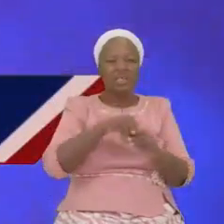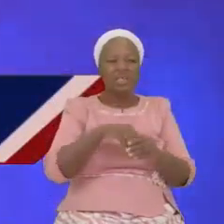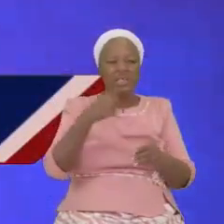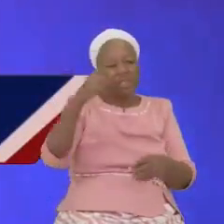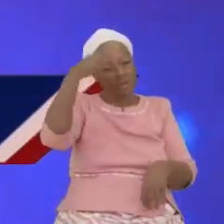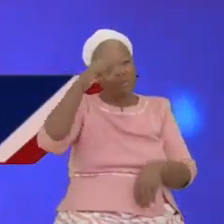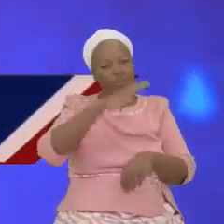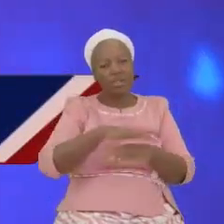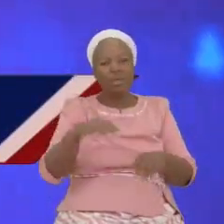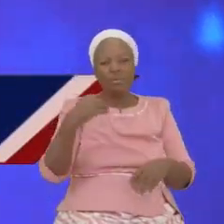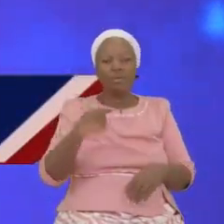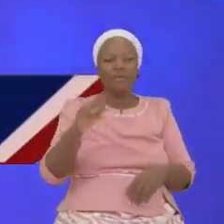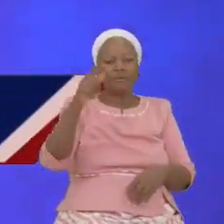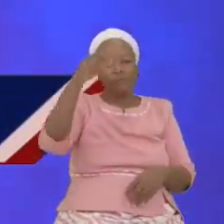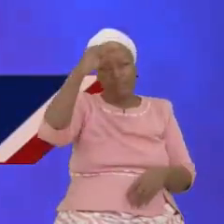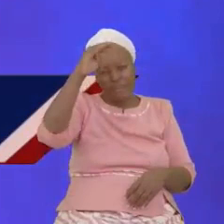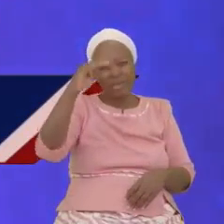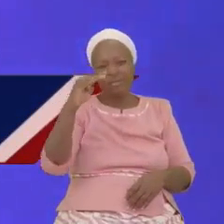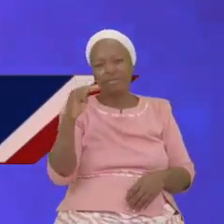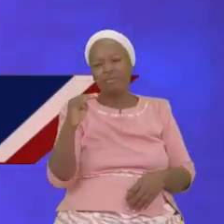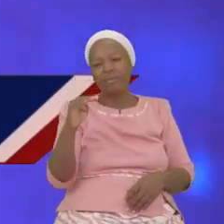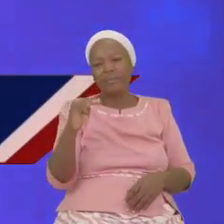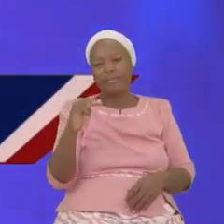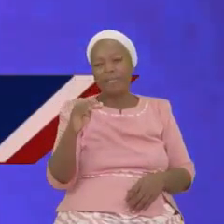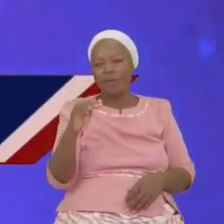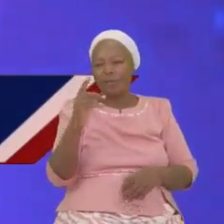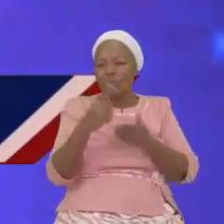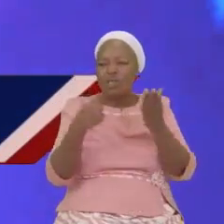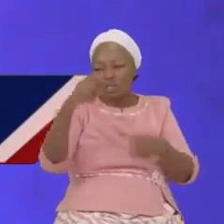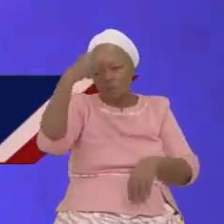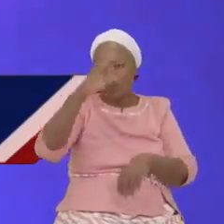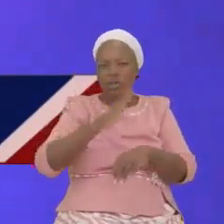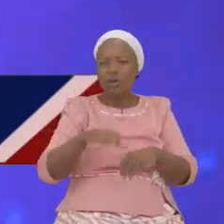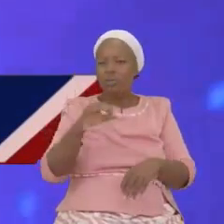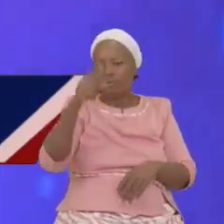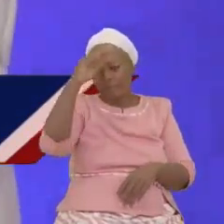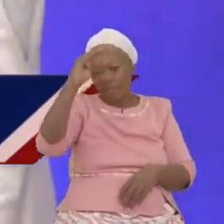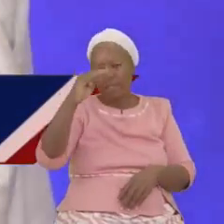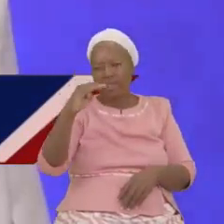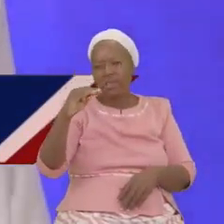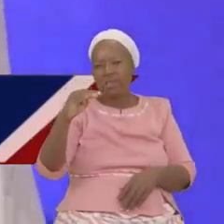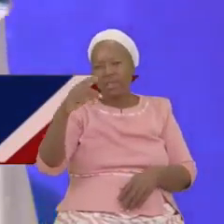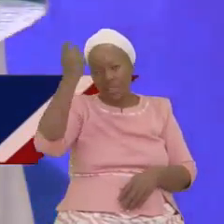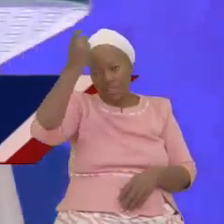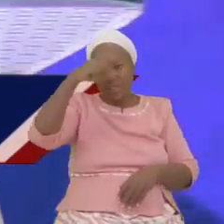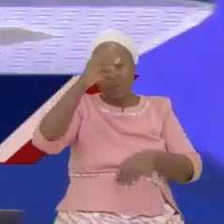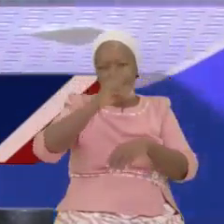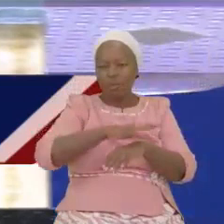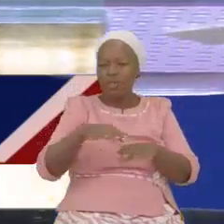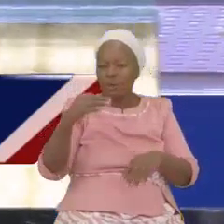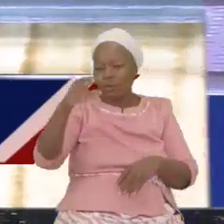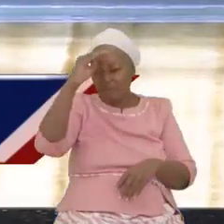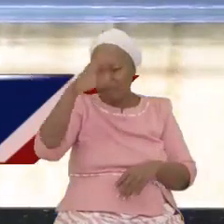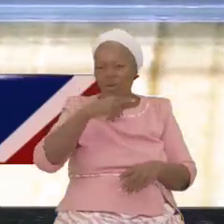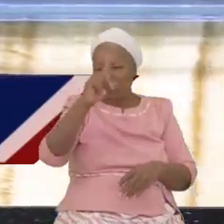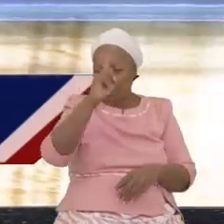the wisdom of men. What's the wisdom of men? All the intelligence and the